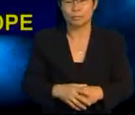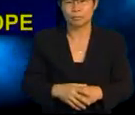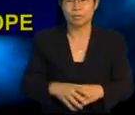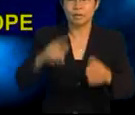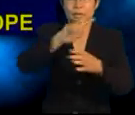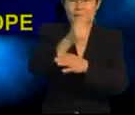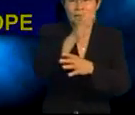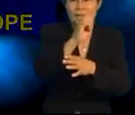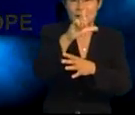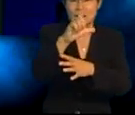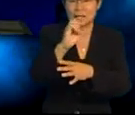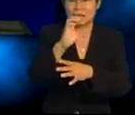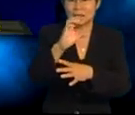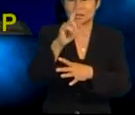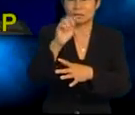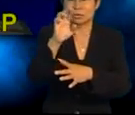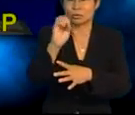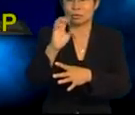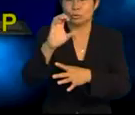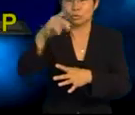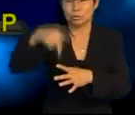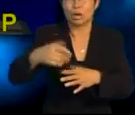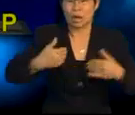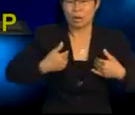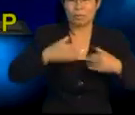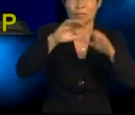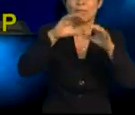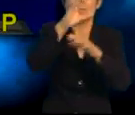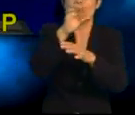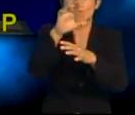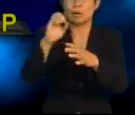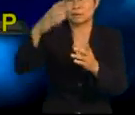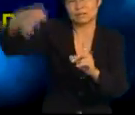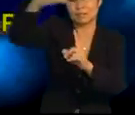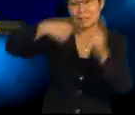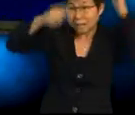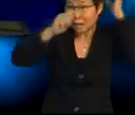The electroscope is made up of a brass cap,